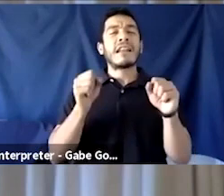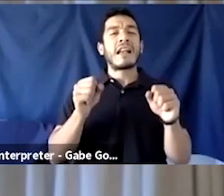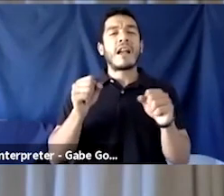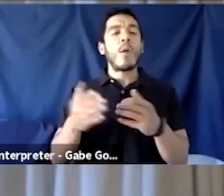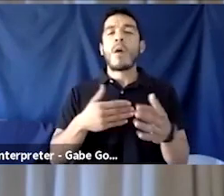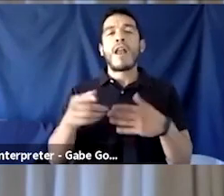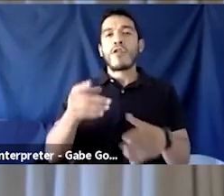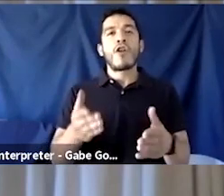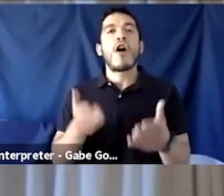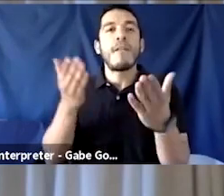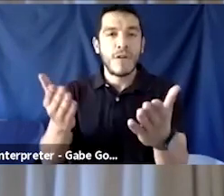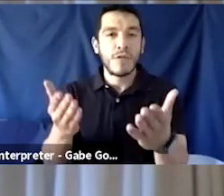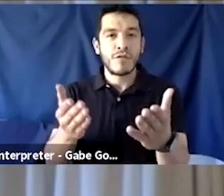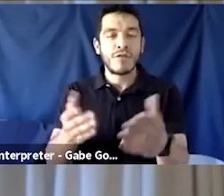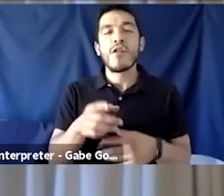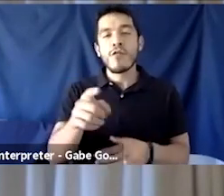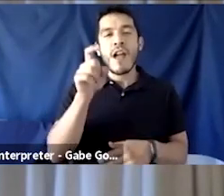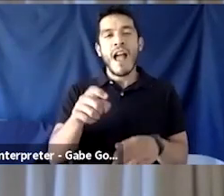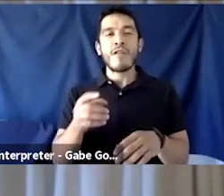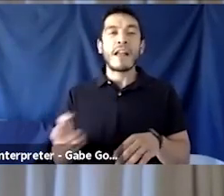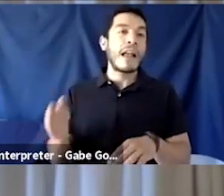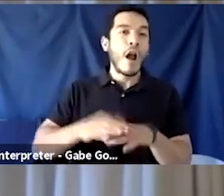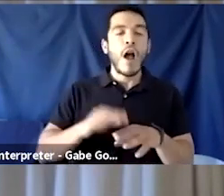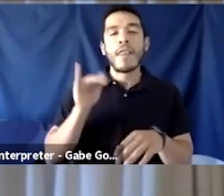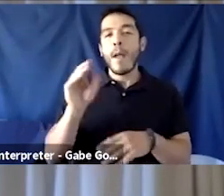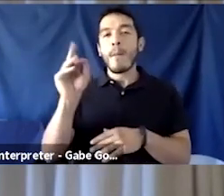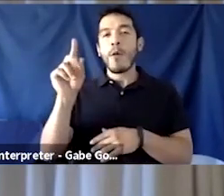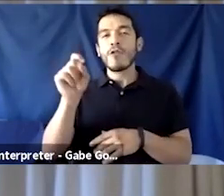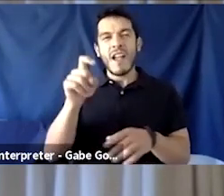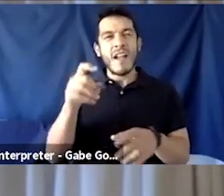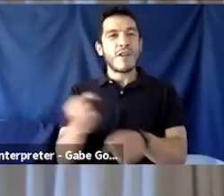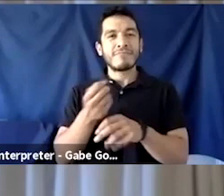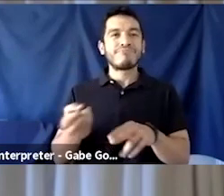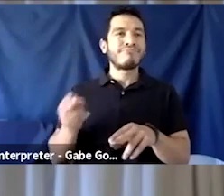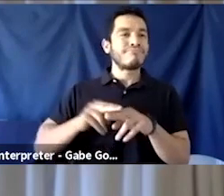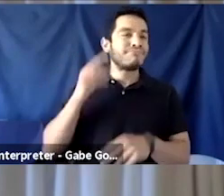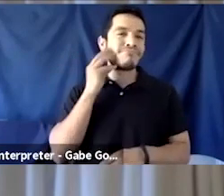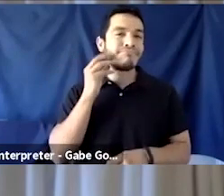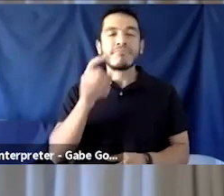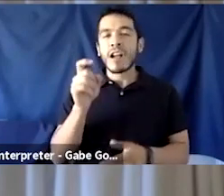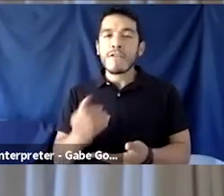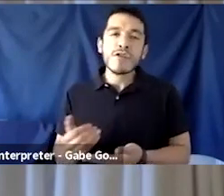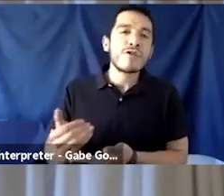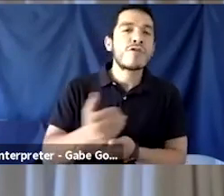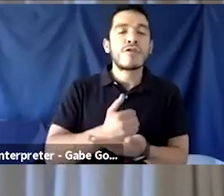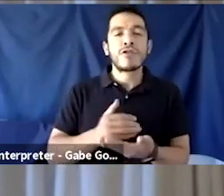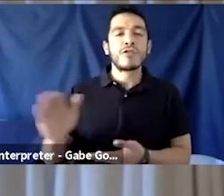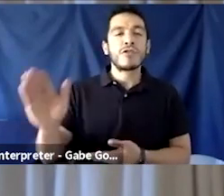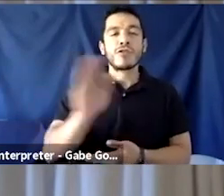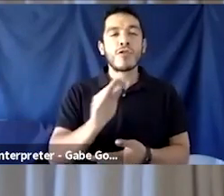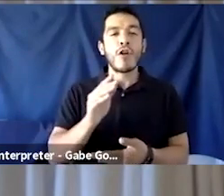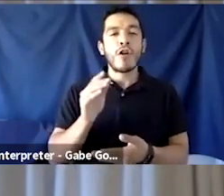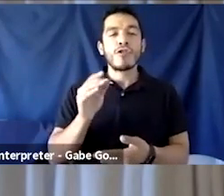offered. You got to work. You just got to get on the boards. You got to get experience. You've got to earn your